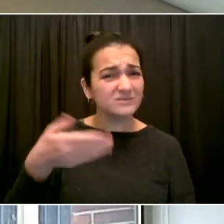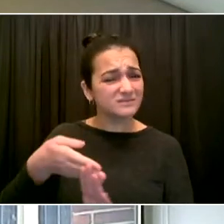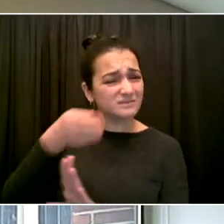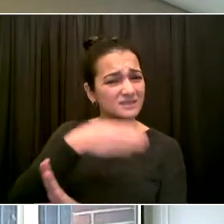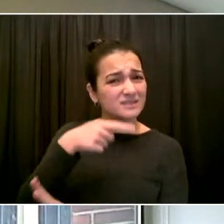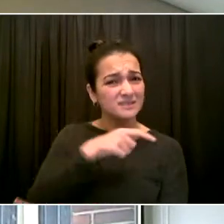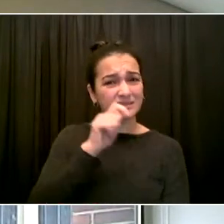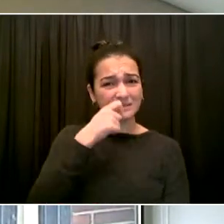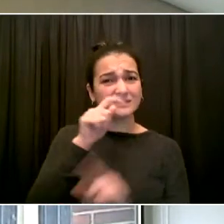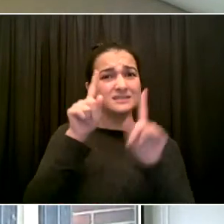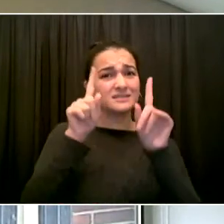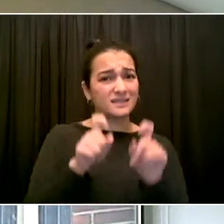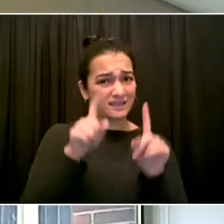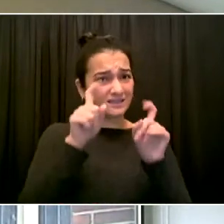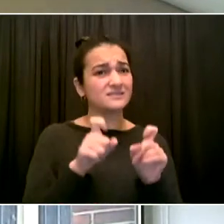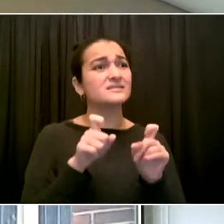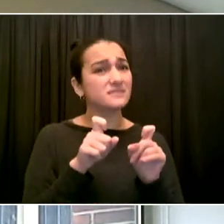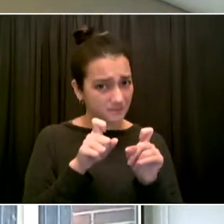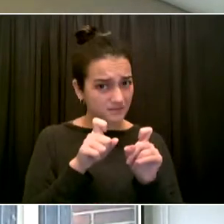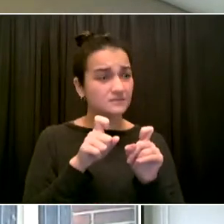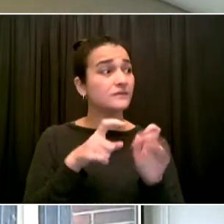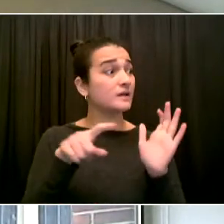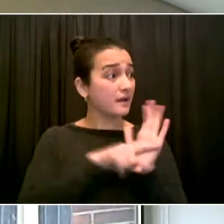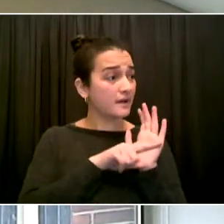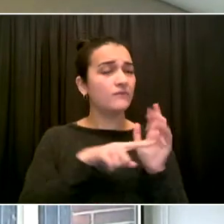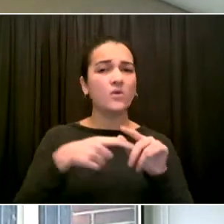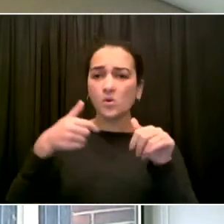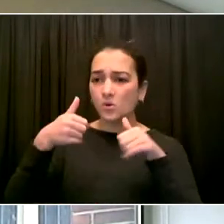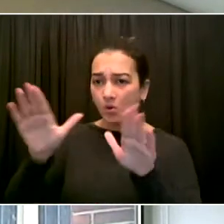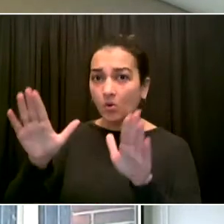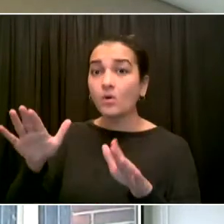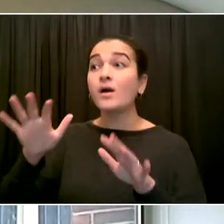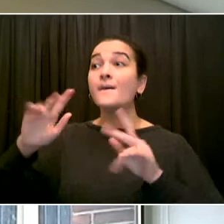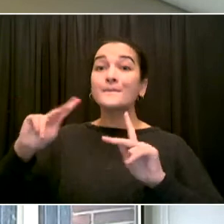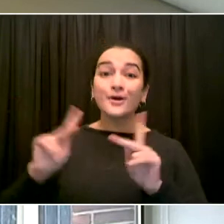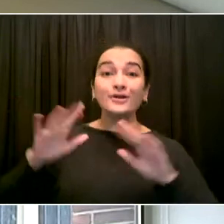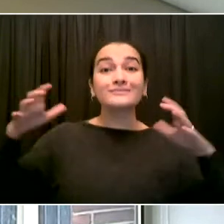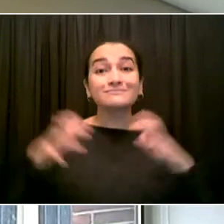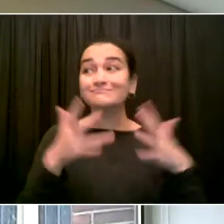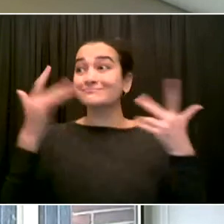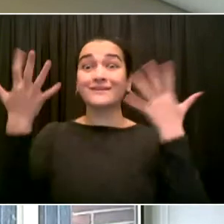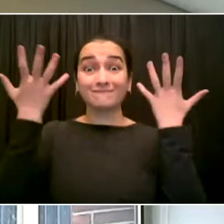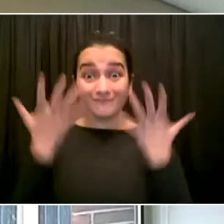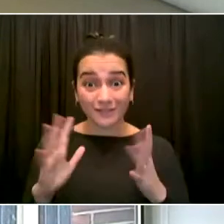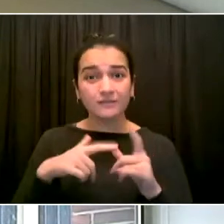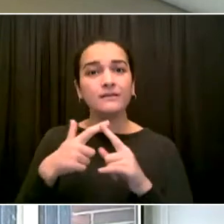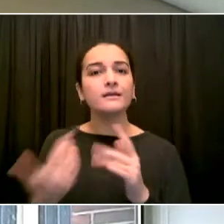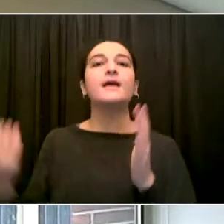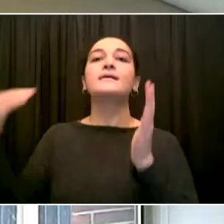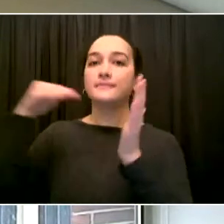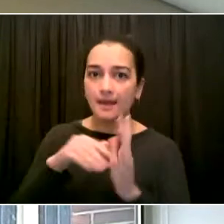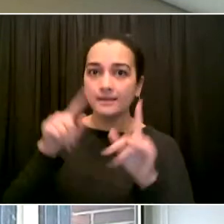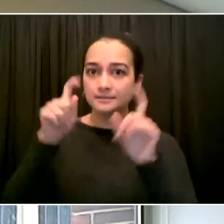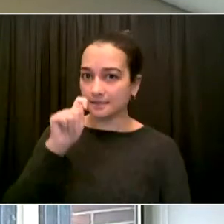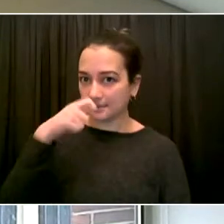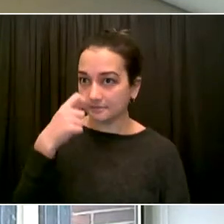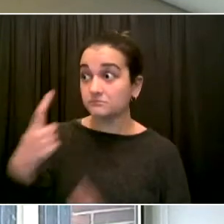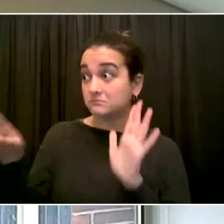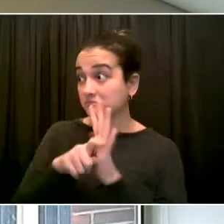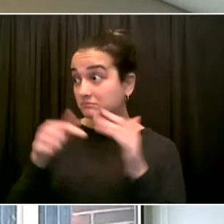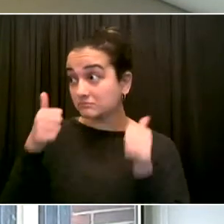because you wouldn't want to go to a gathering to see friends and family members that you might not have seen for a long time if you have COVID and you could risk getting them